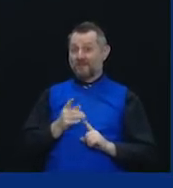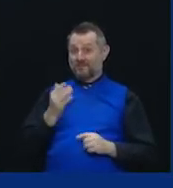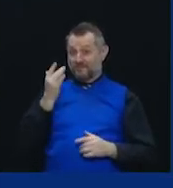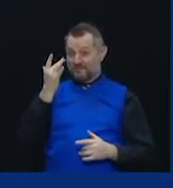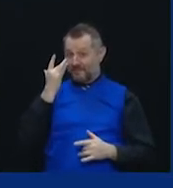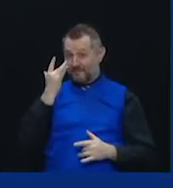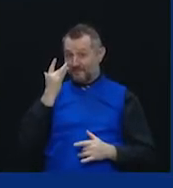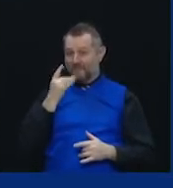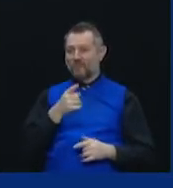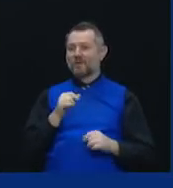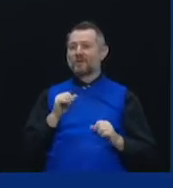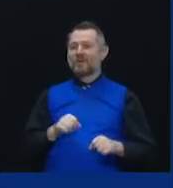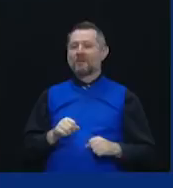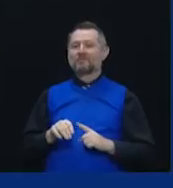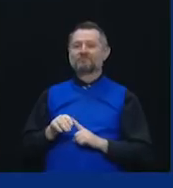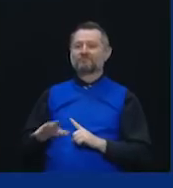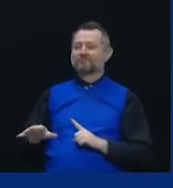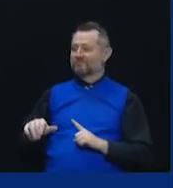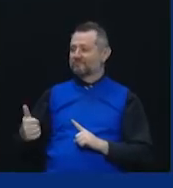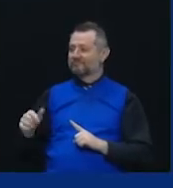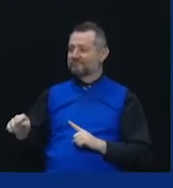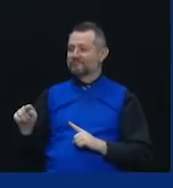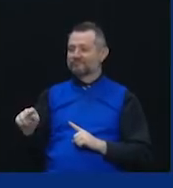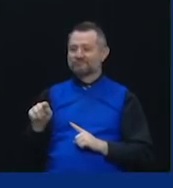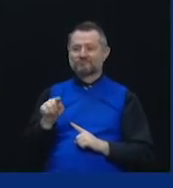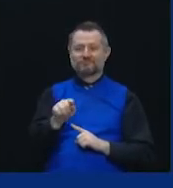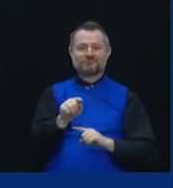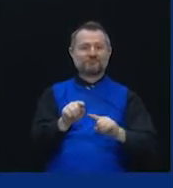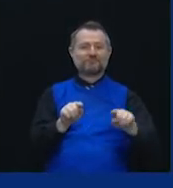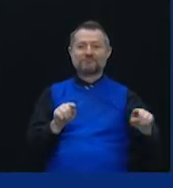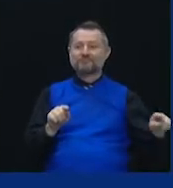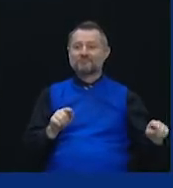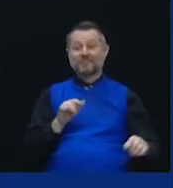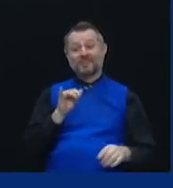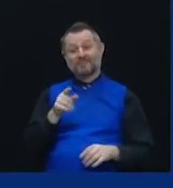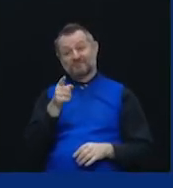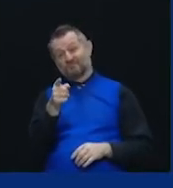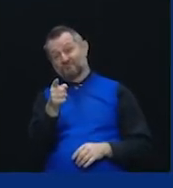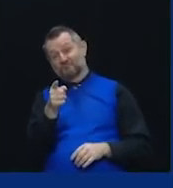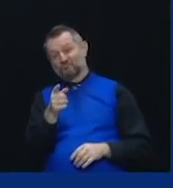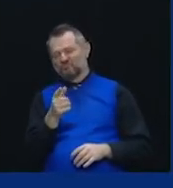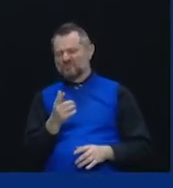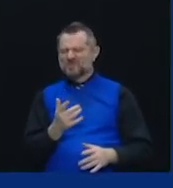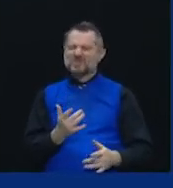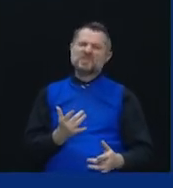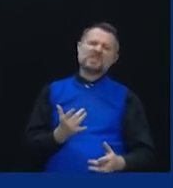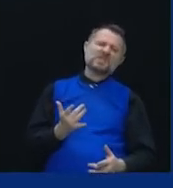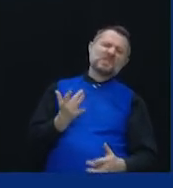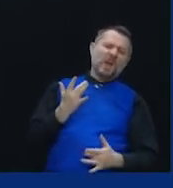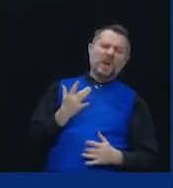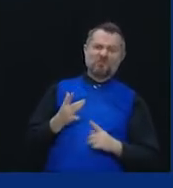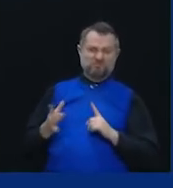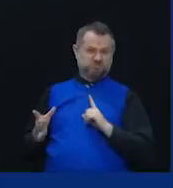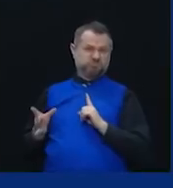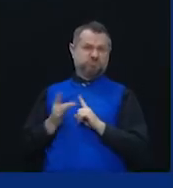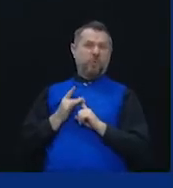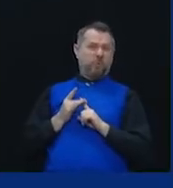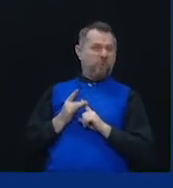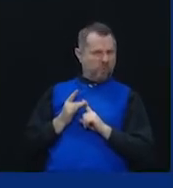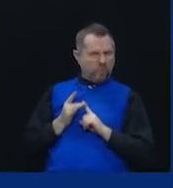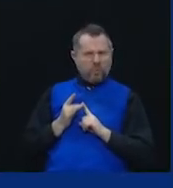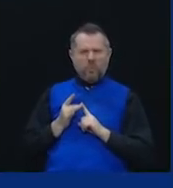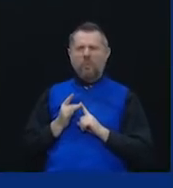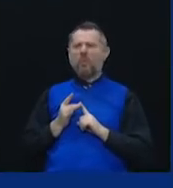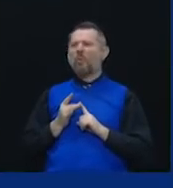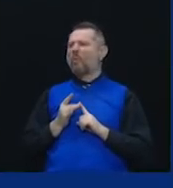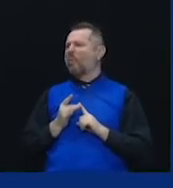You can infect others. If you get very sick, you endanger the people